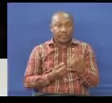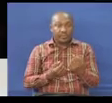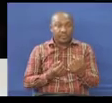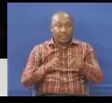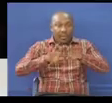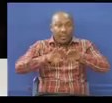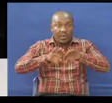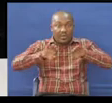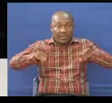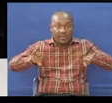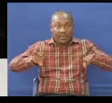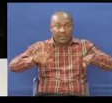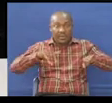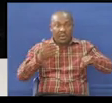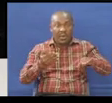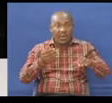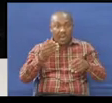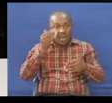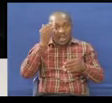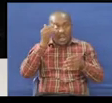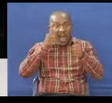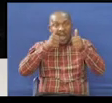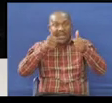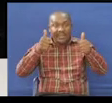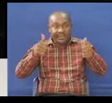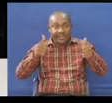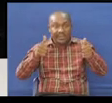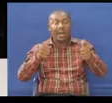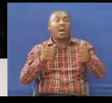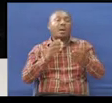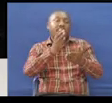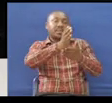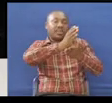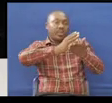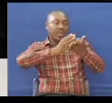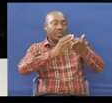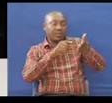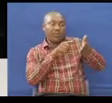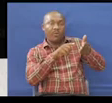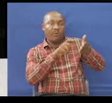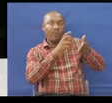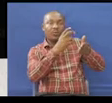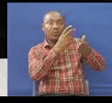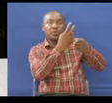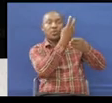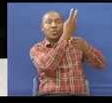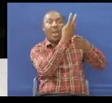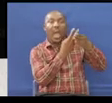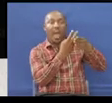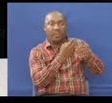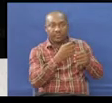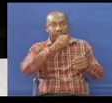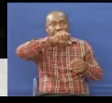differentiate the identity of a quadratic equation is the presence of this square. Other terms